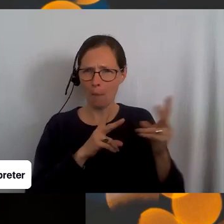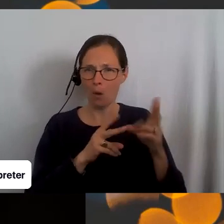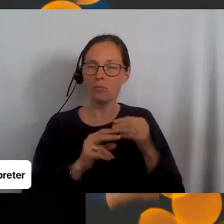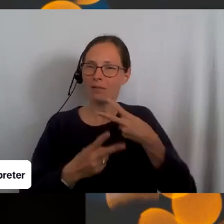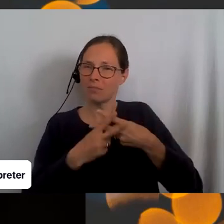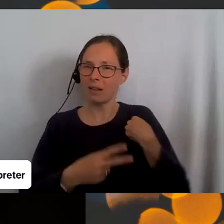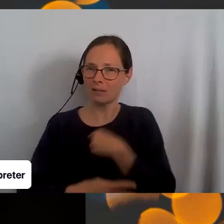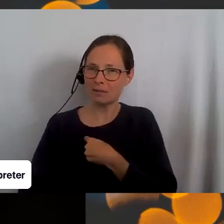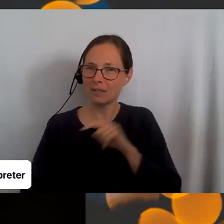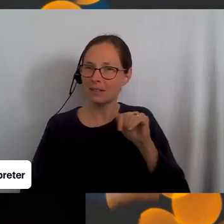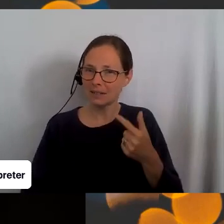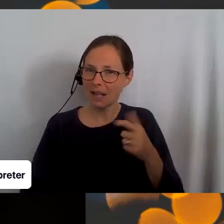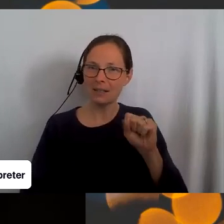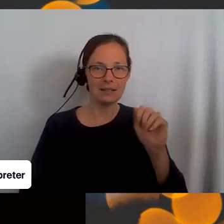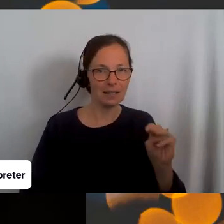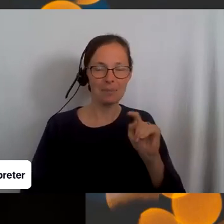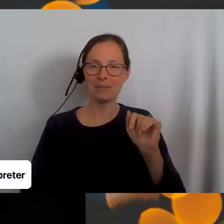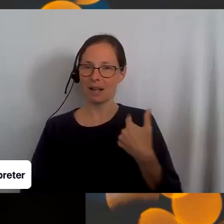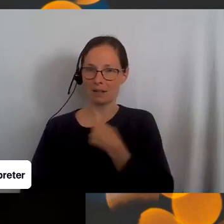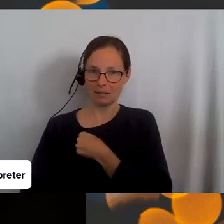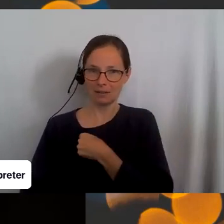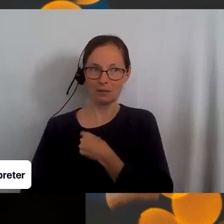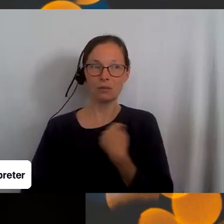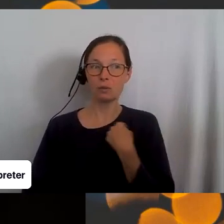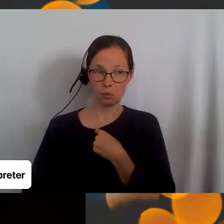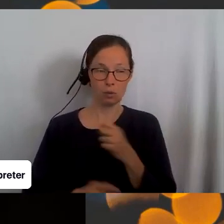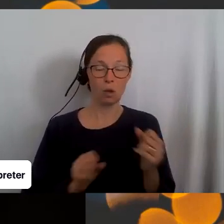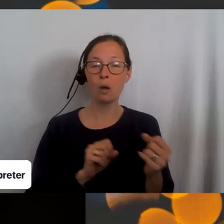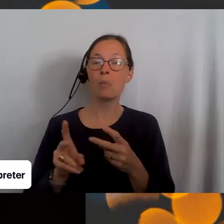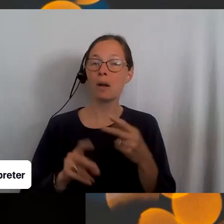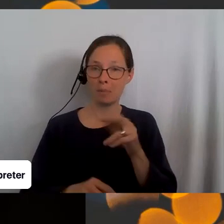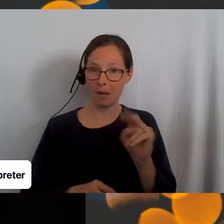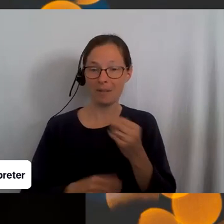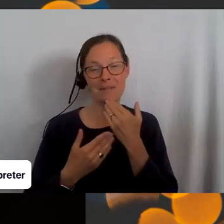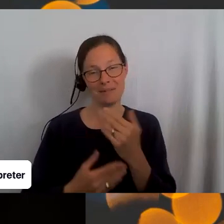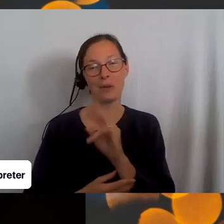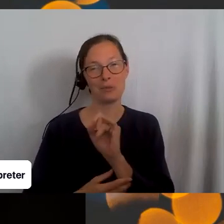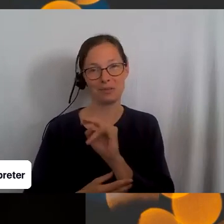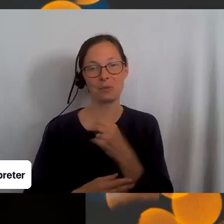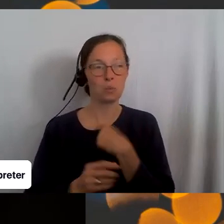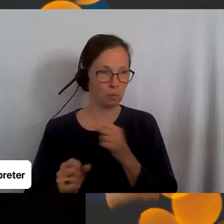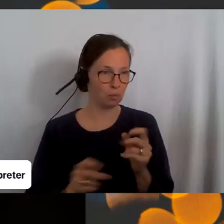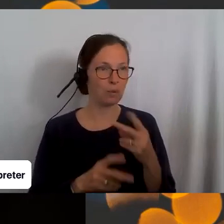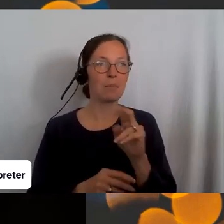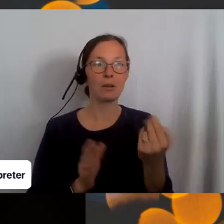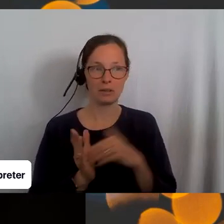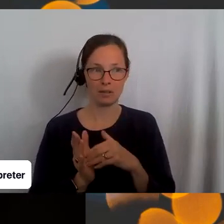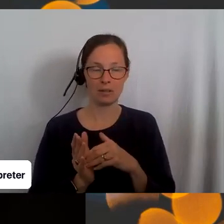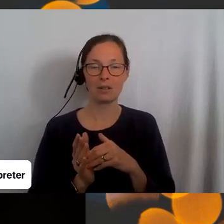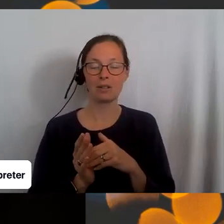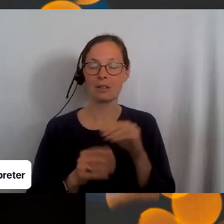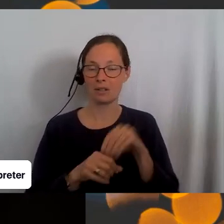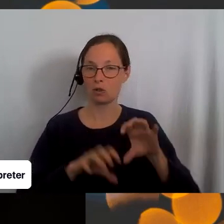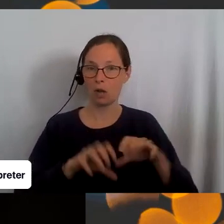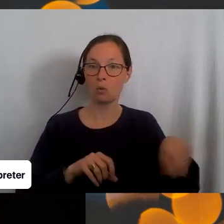Sam so that we can see. We're putting the pattern. Thank you, Kristen. We're putting the pattern once more in chat here so you can grab